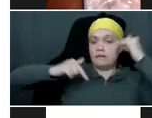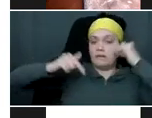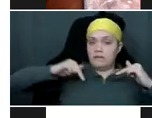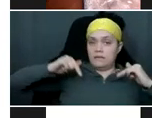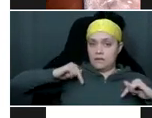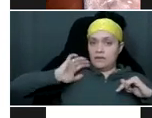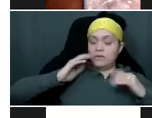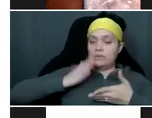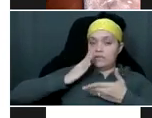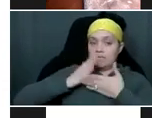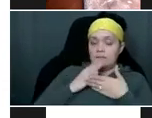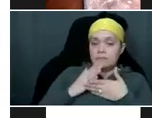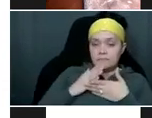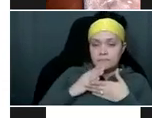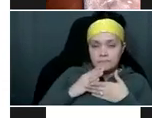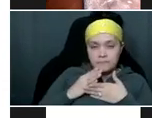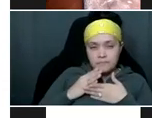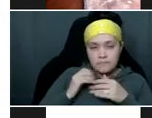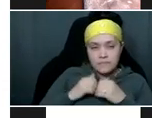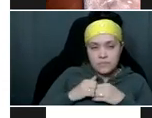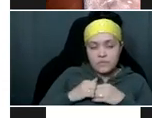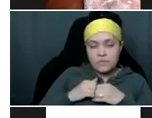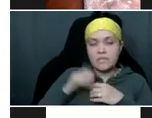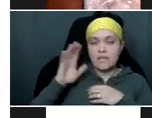we left off with the